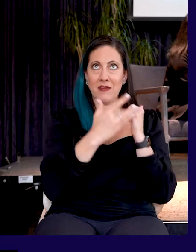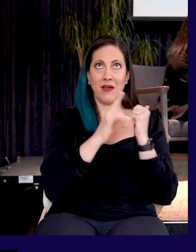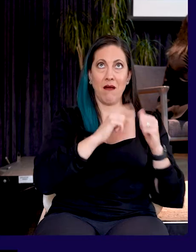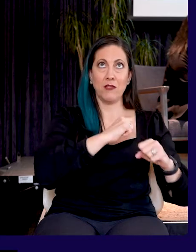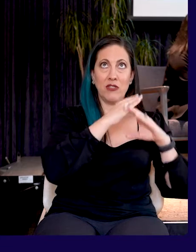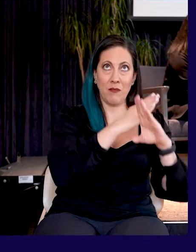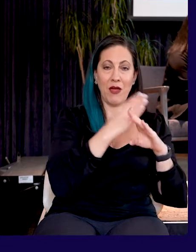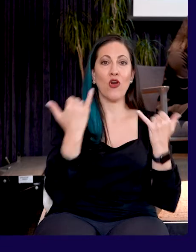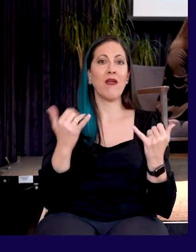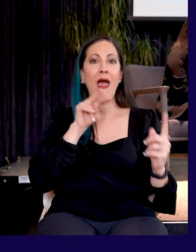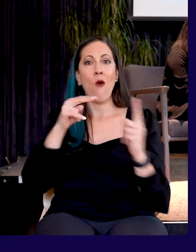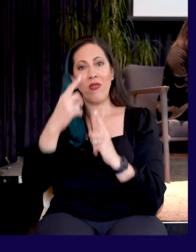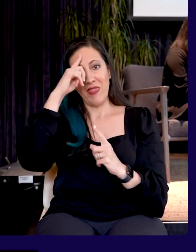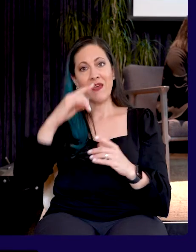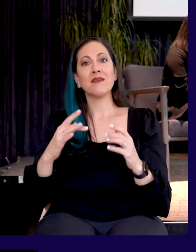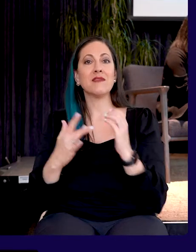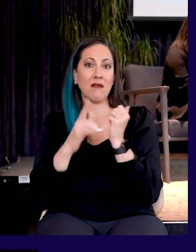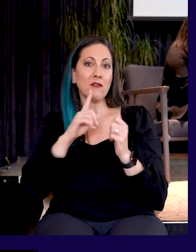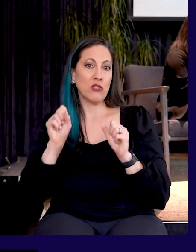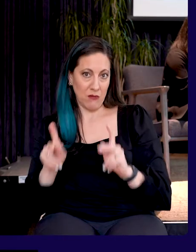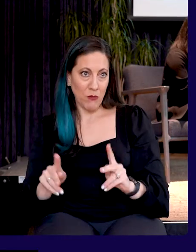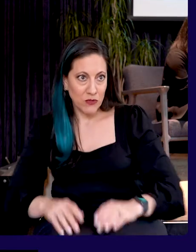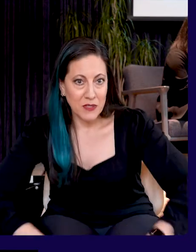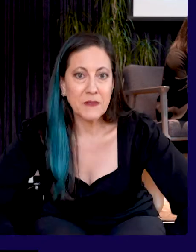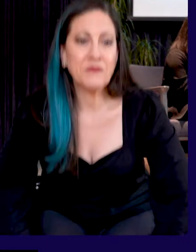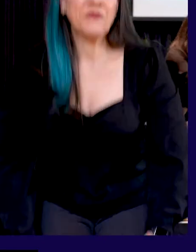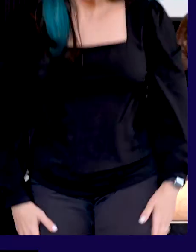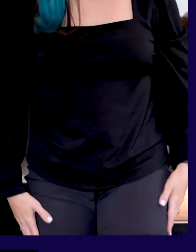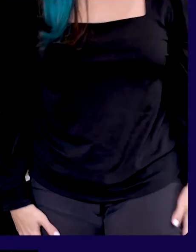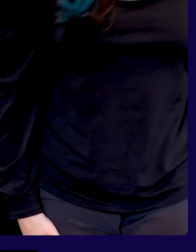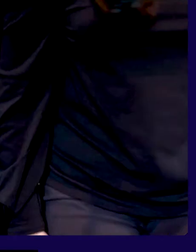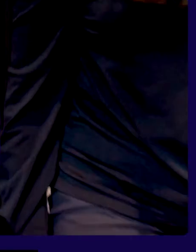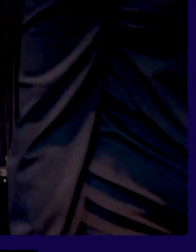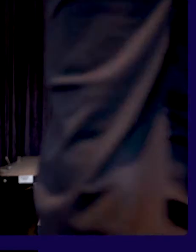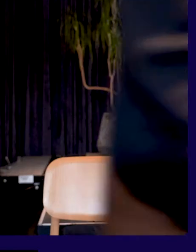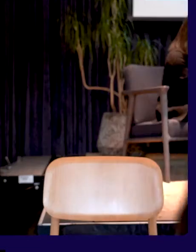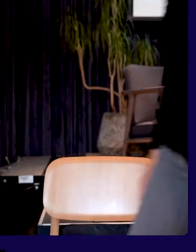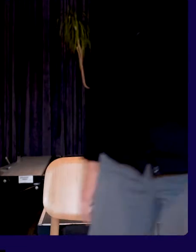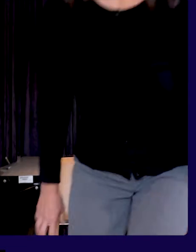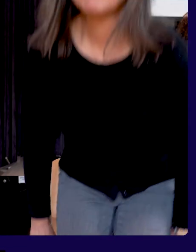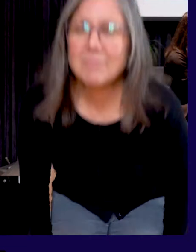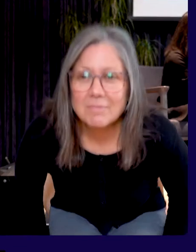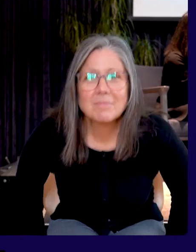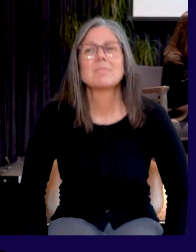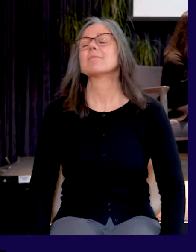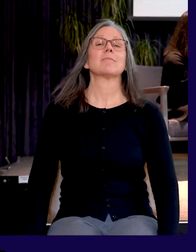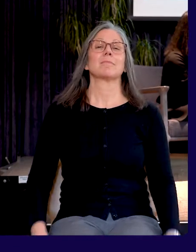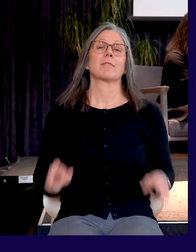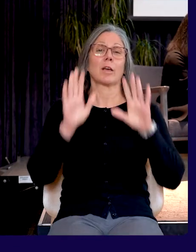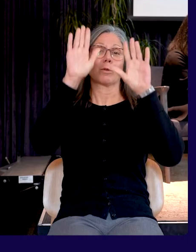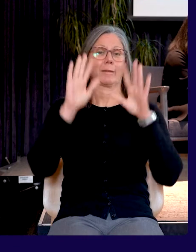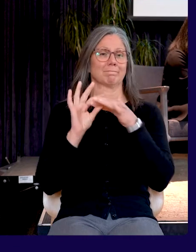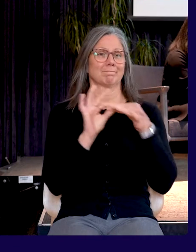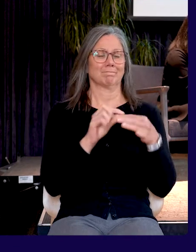an opportunity. Thanks, Katie. That's actually a great segue over to you, Melanie, because you and I had a quick conversation